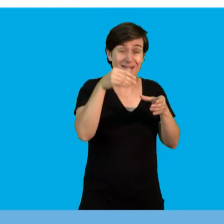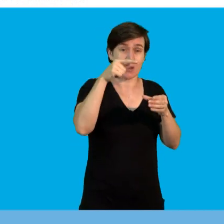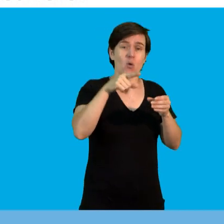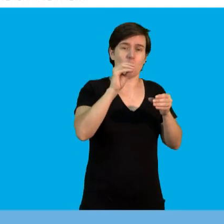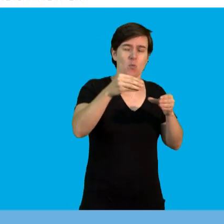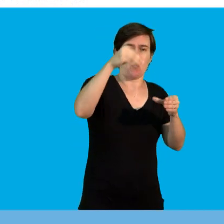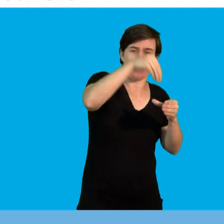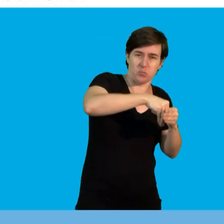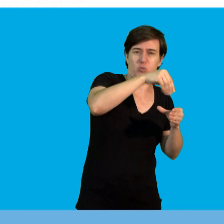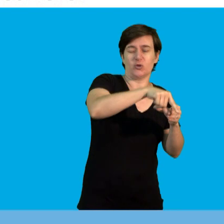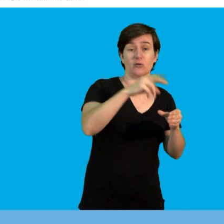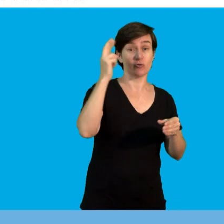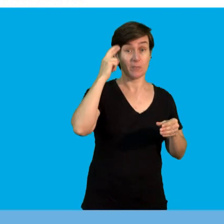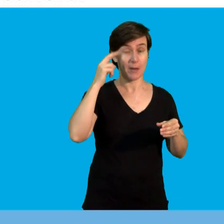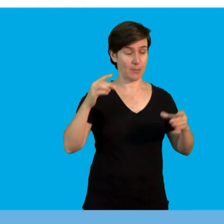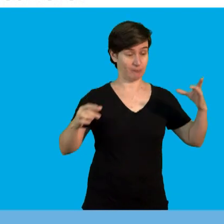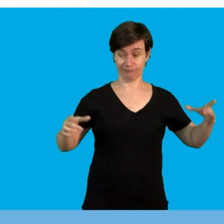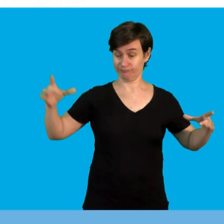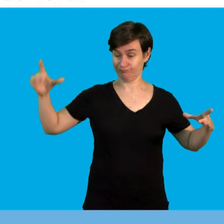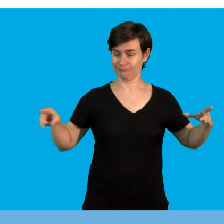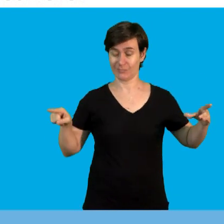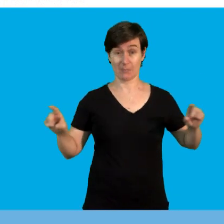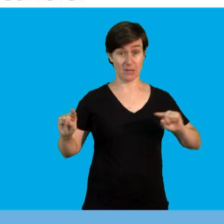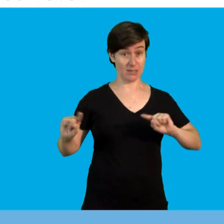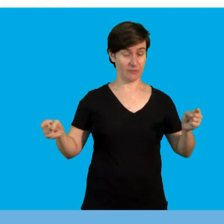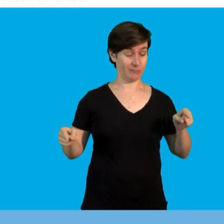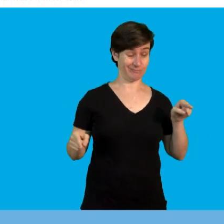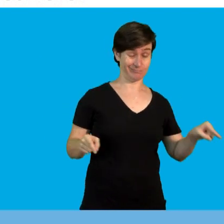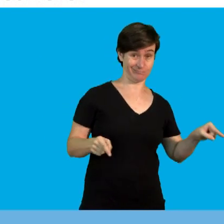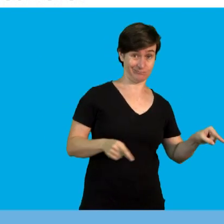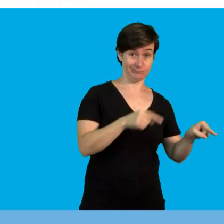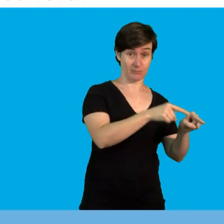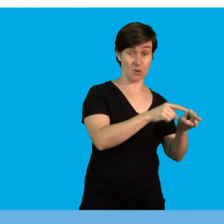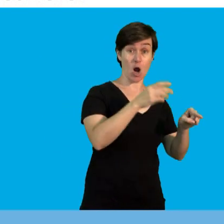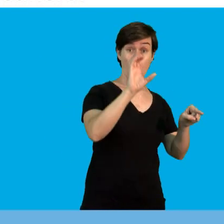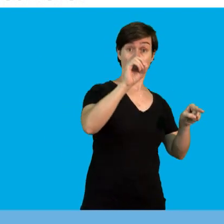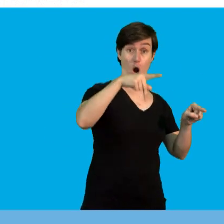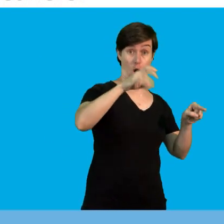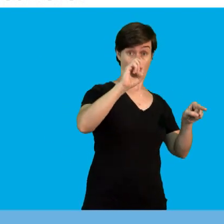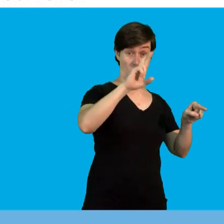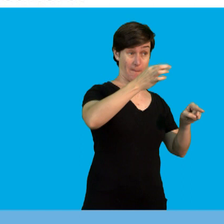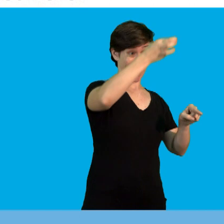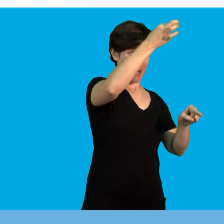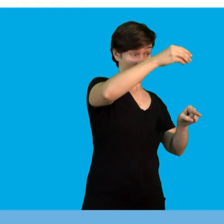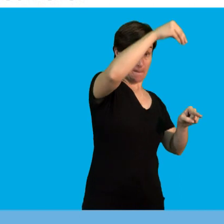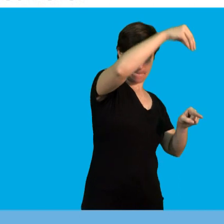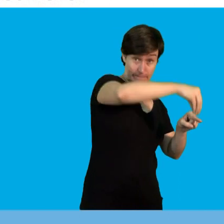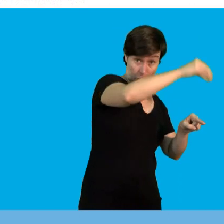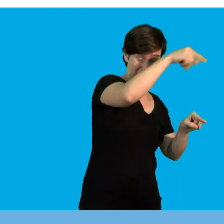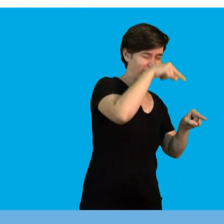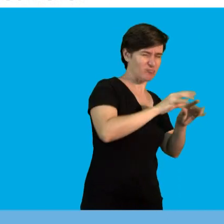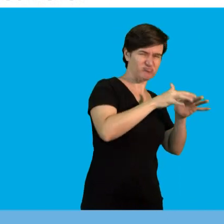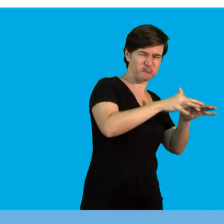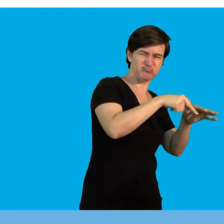two beakers, and these two beakers each had different electrolytes. Beaker A, the one that had a copper metal or a copper